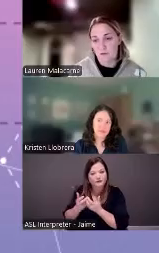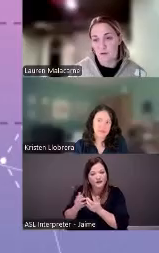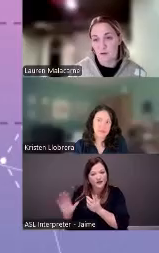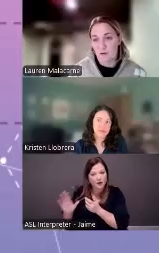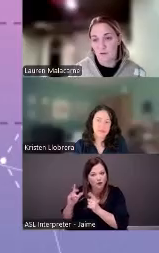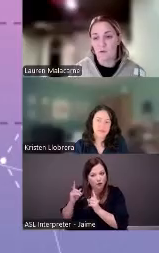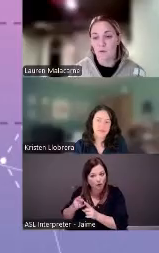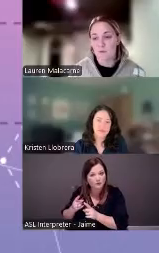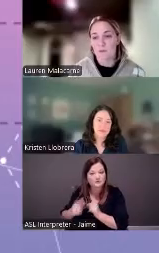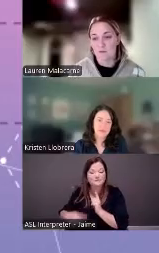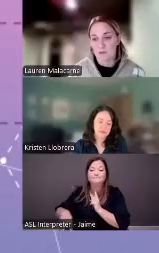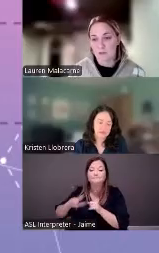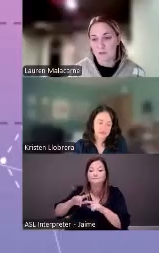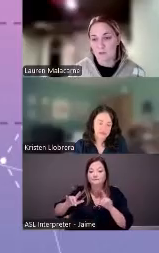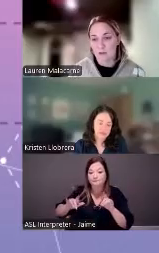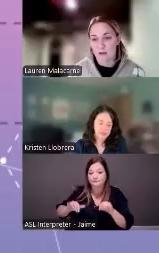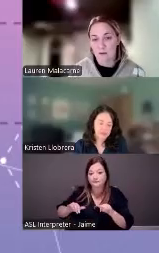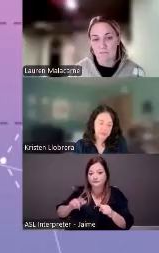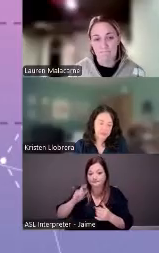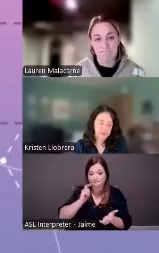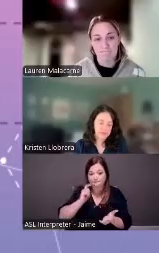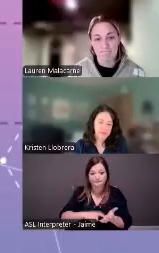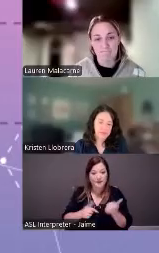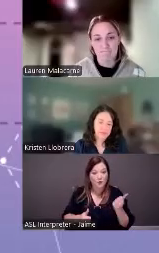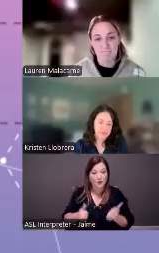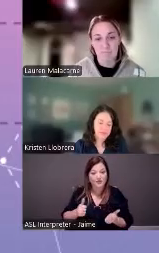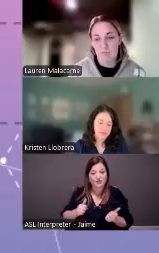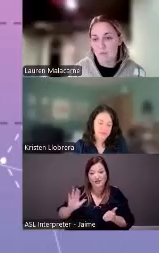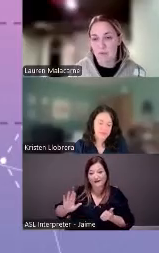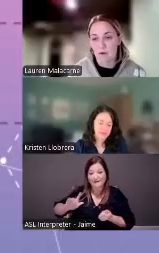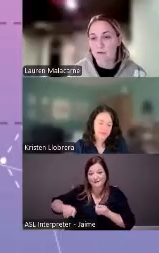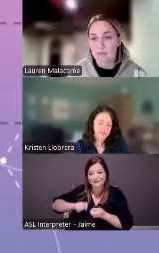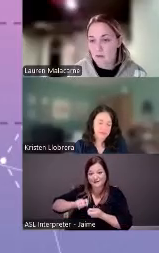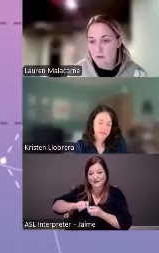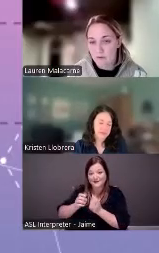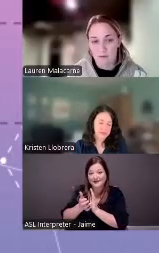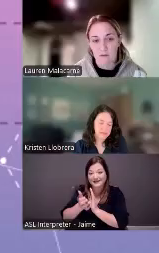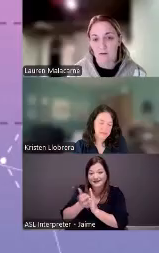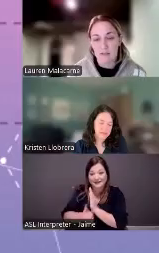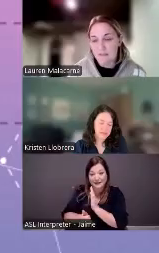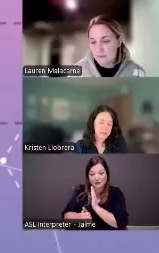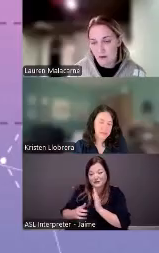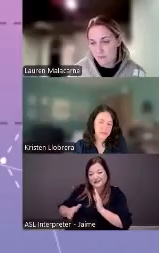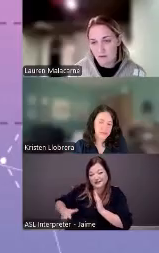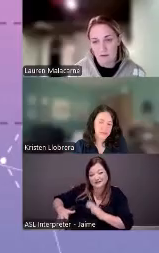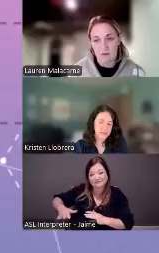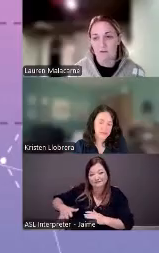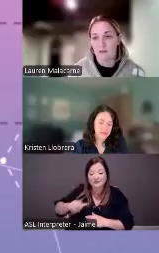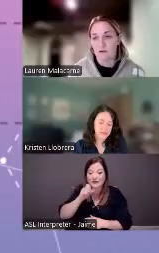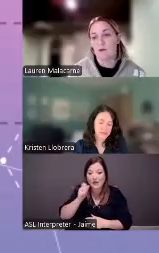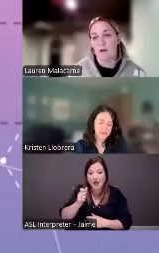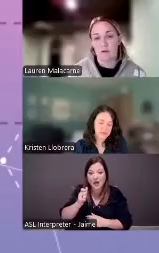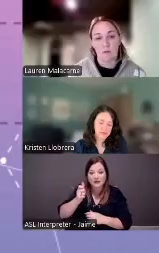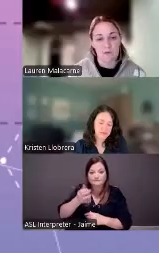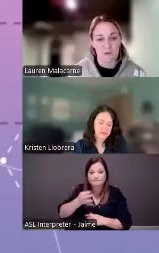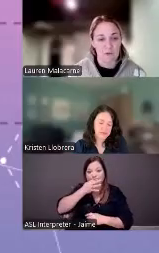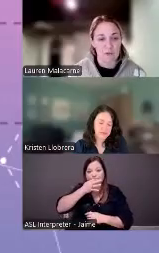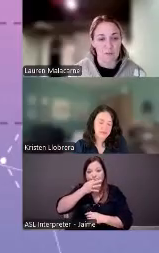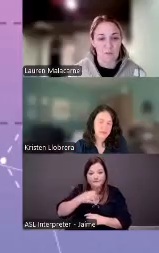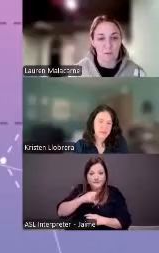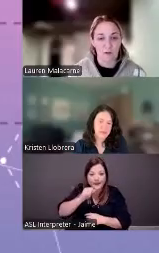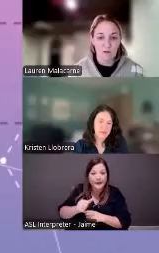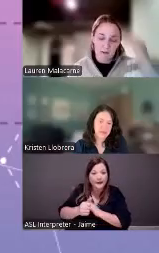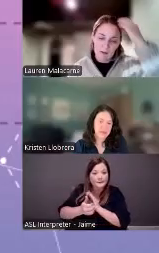also identifying, what specific skills they maybe are least confident in and have the most